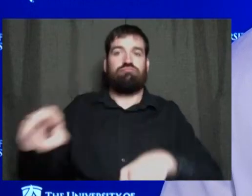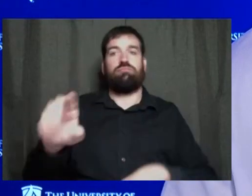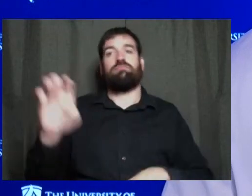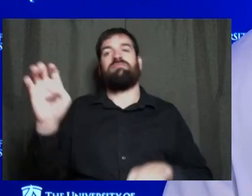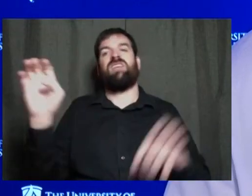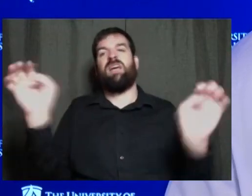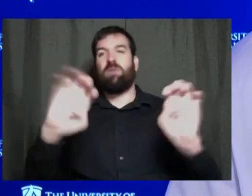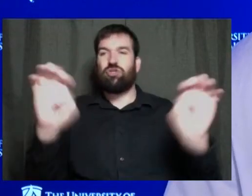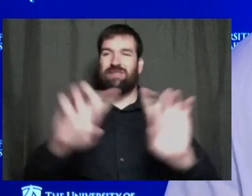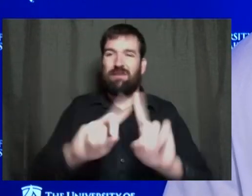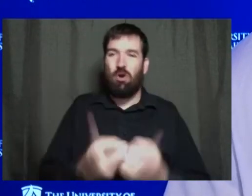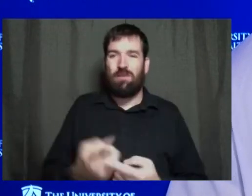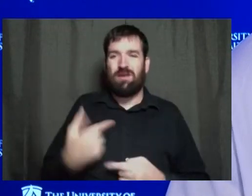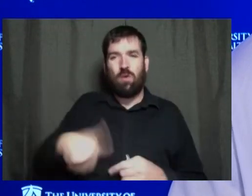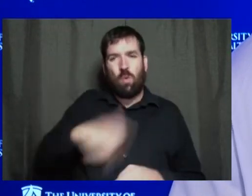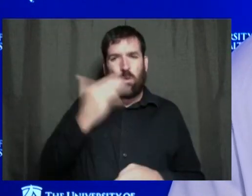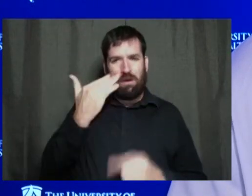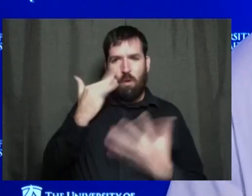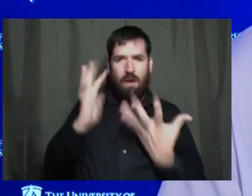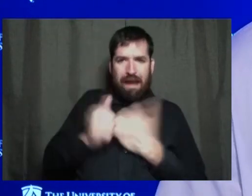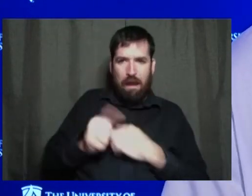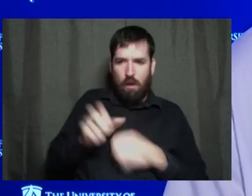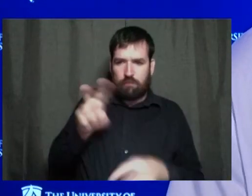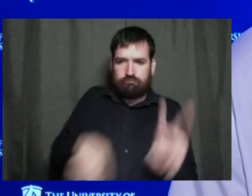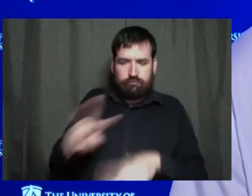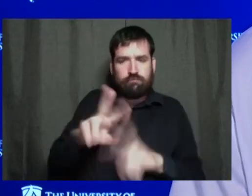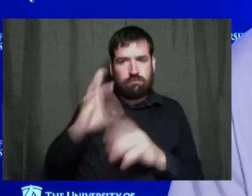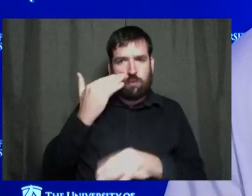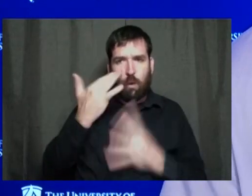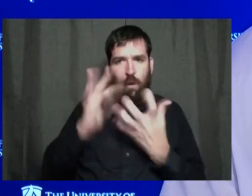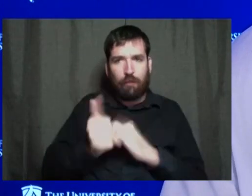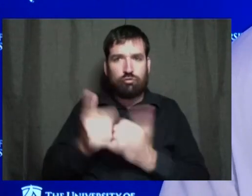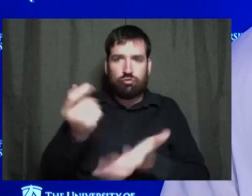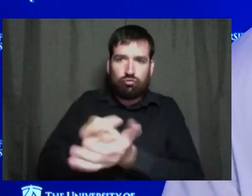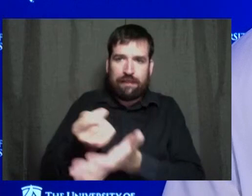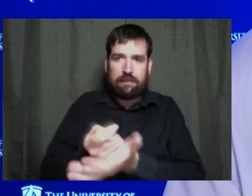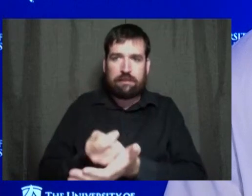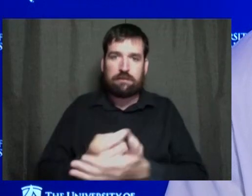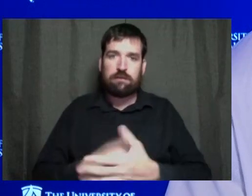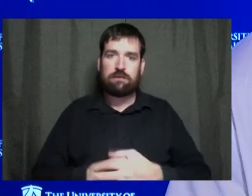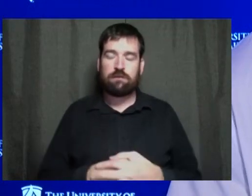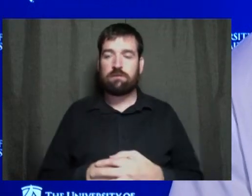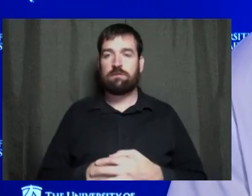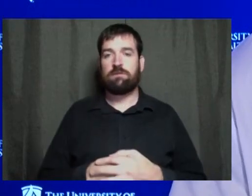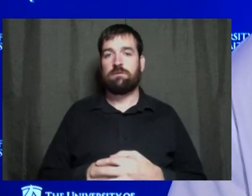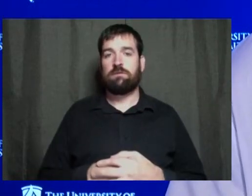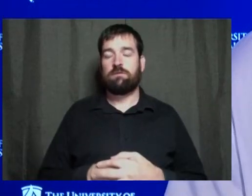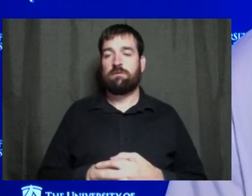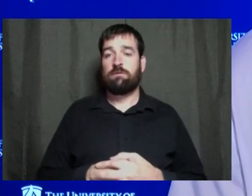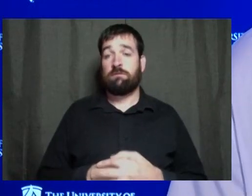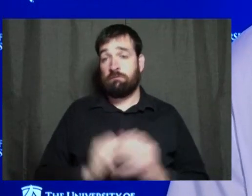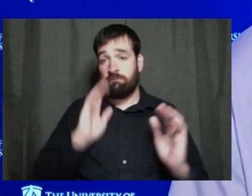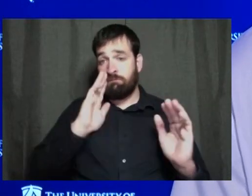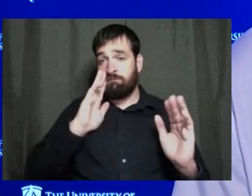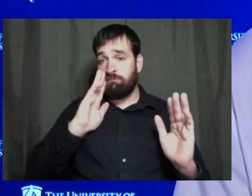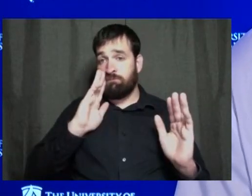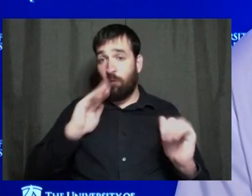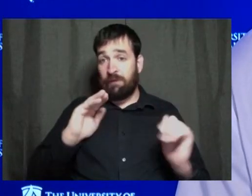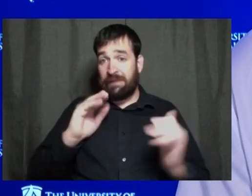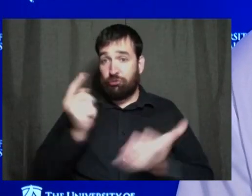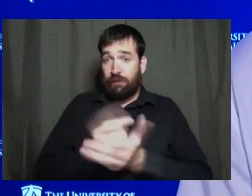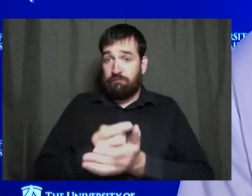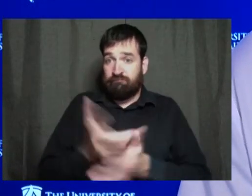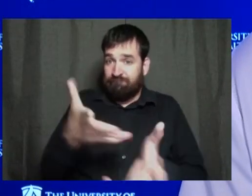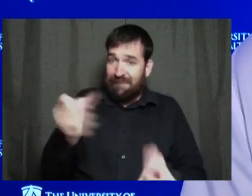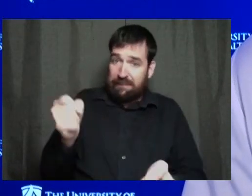we know how to evaluate that, we know how to treat you for that, and hopefully get treatment quick enough. But because